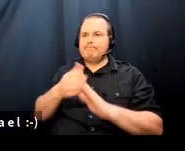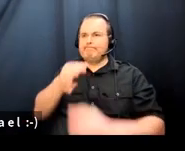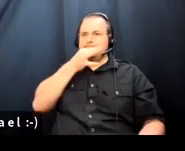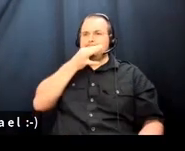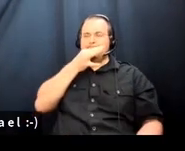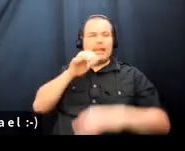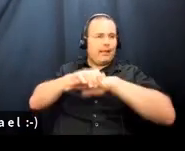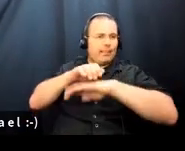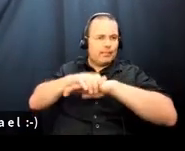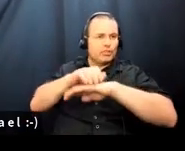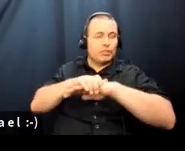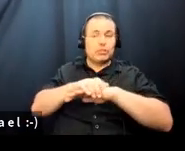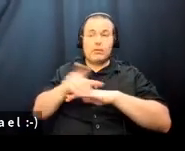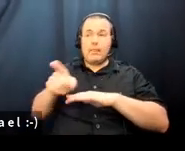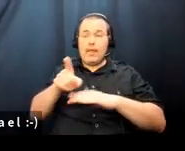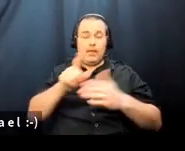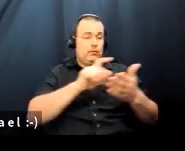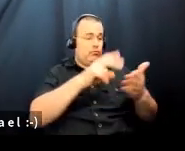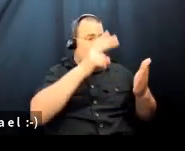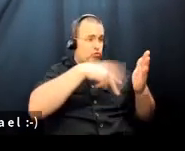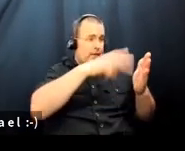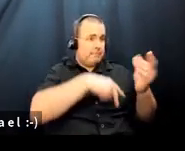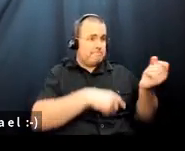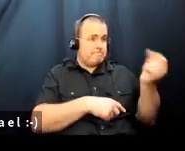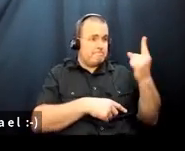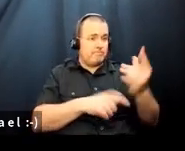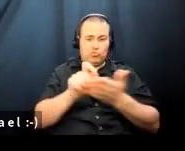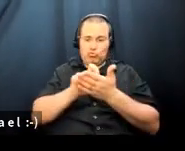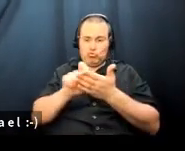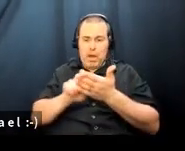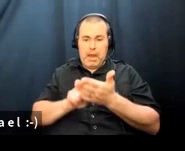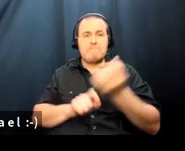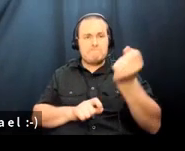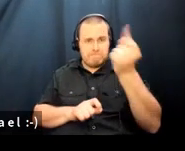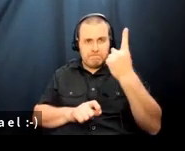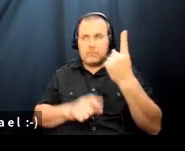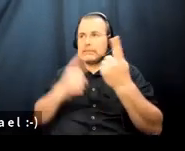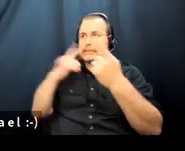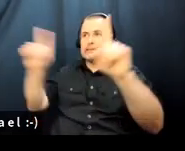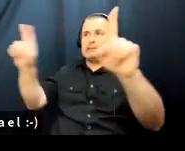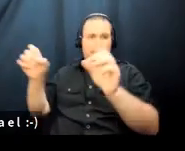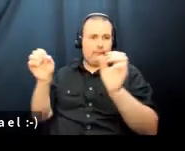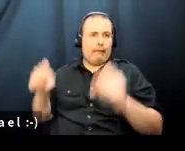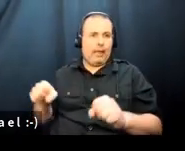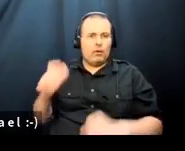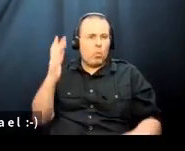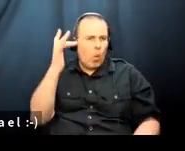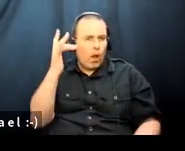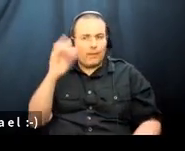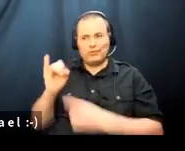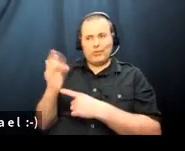can write it, and they can succeed because they can compete in